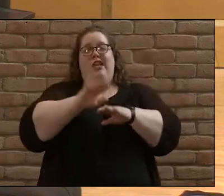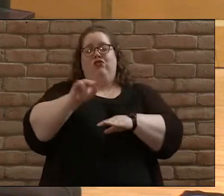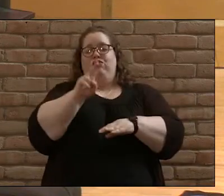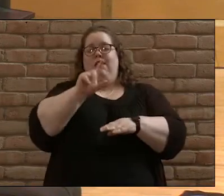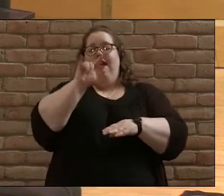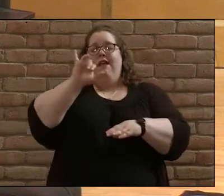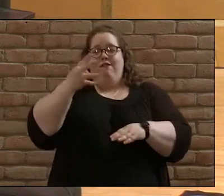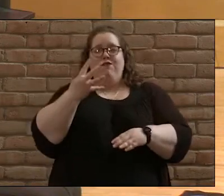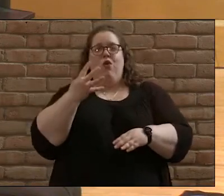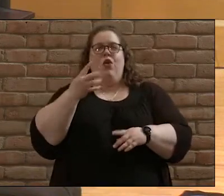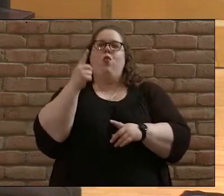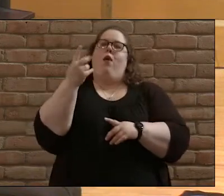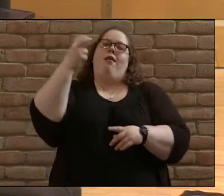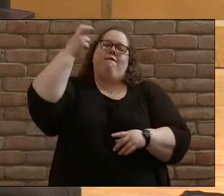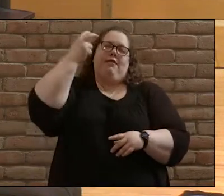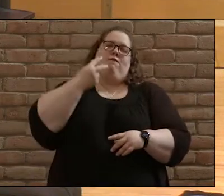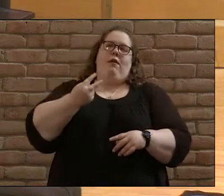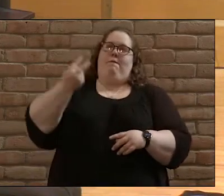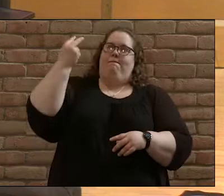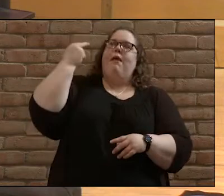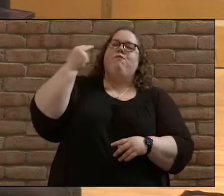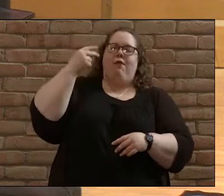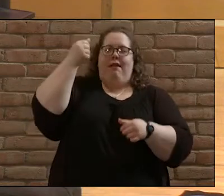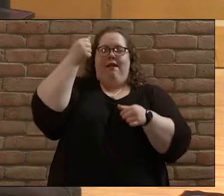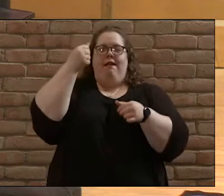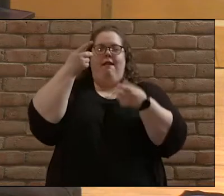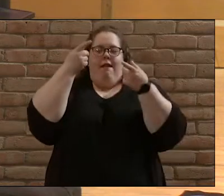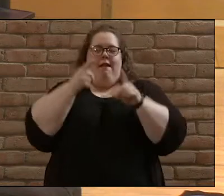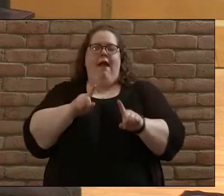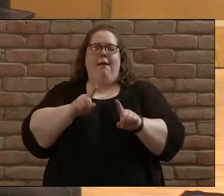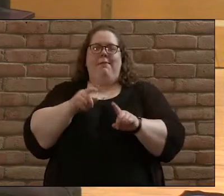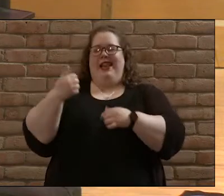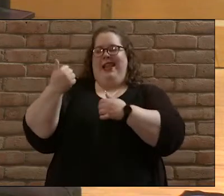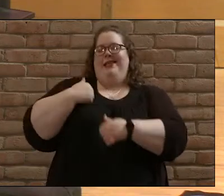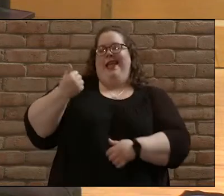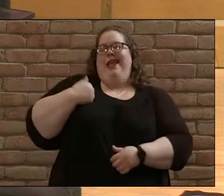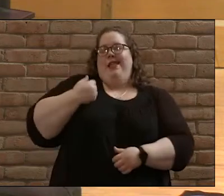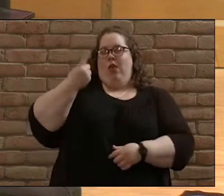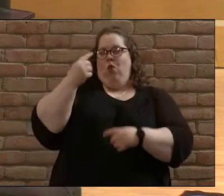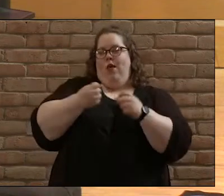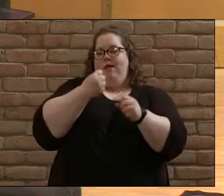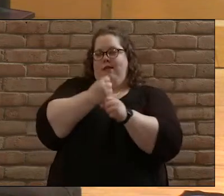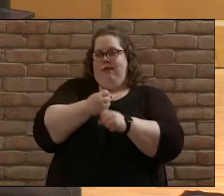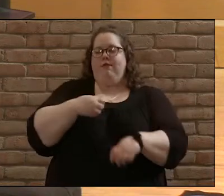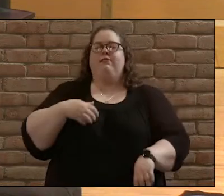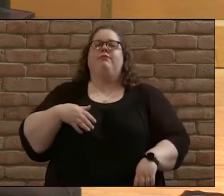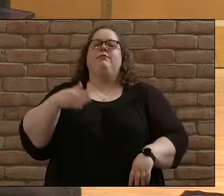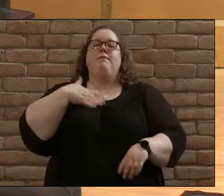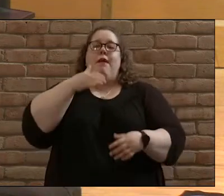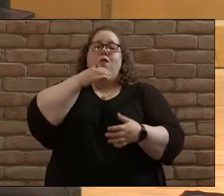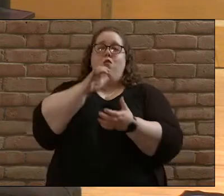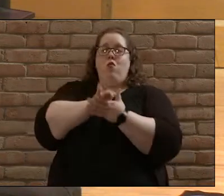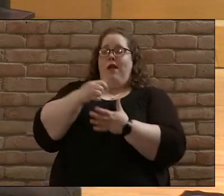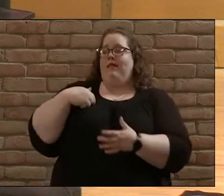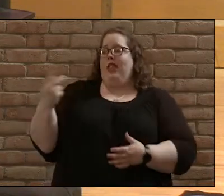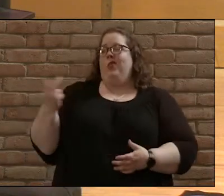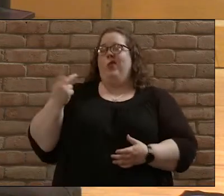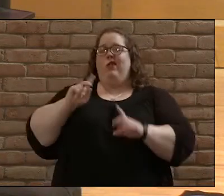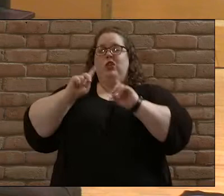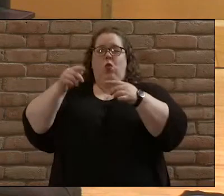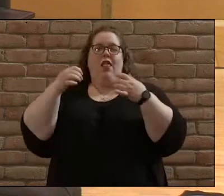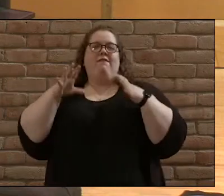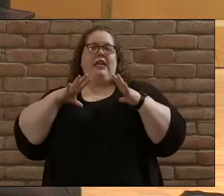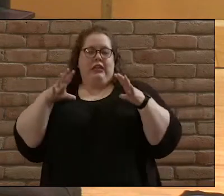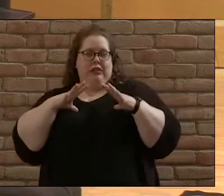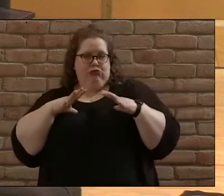in Canada one year. My wife and I, we had gone to Niagara Falls on a vacation. And we were on the Canadian